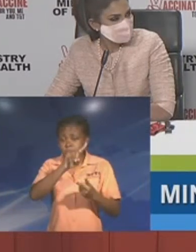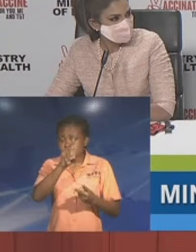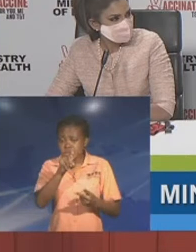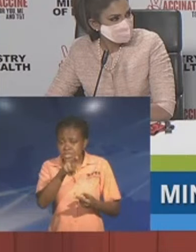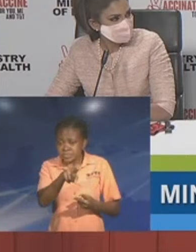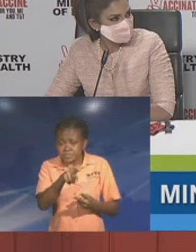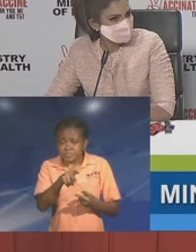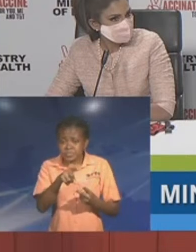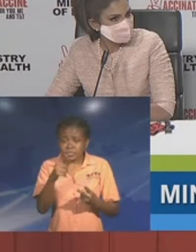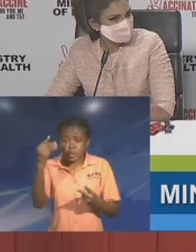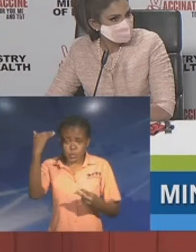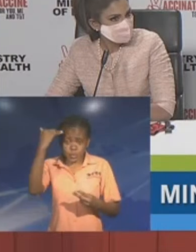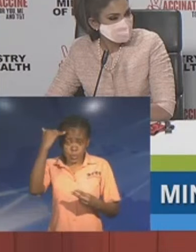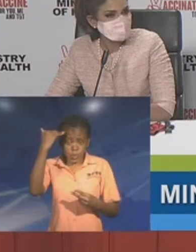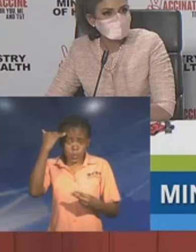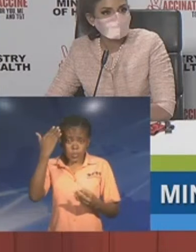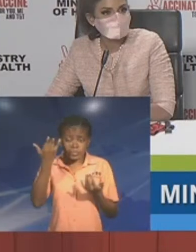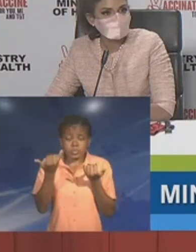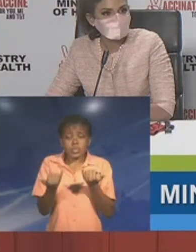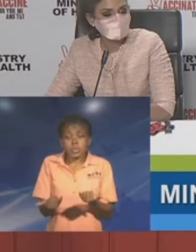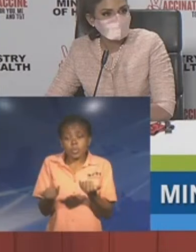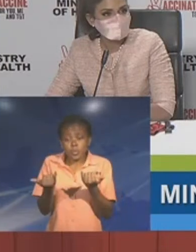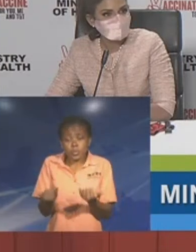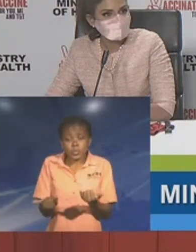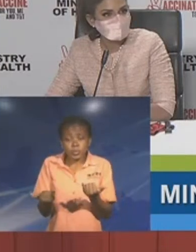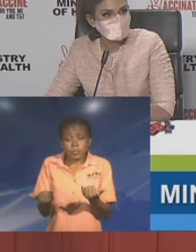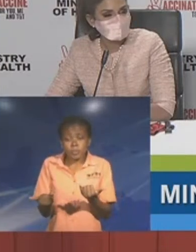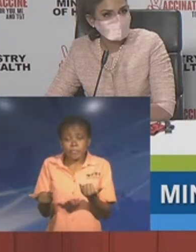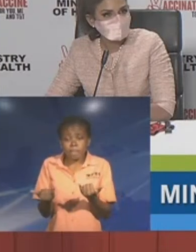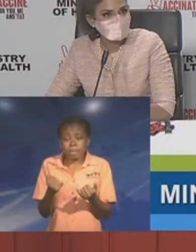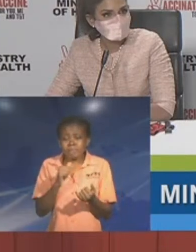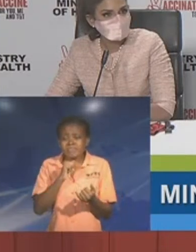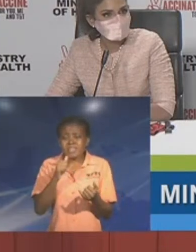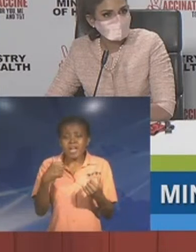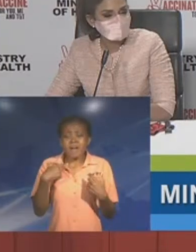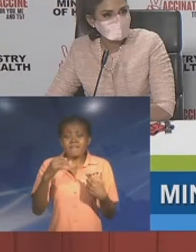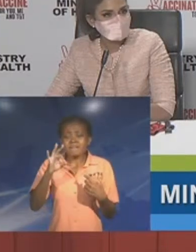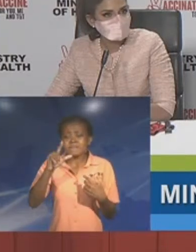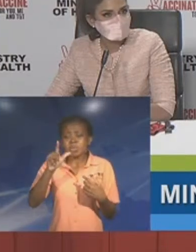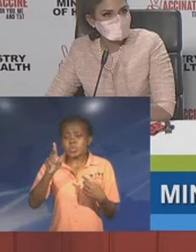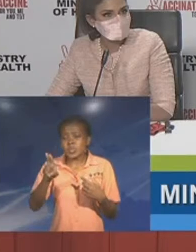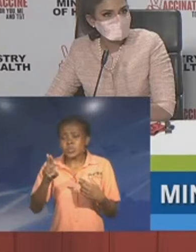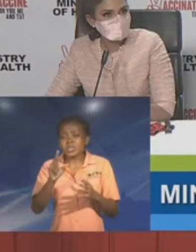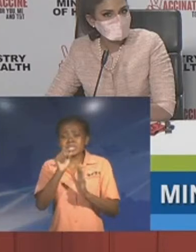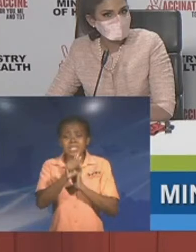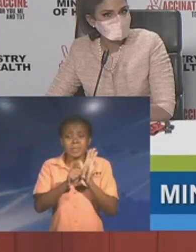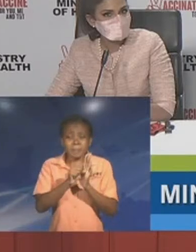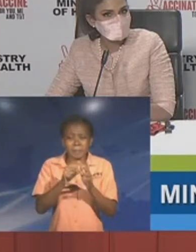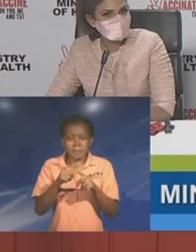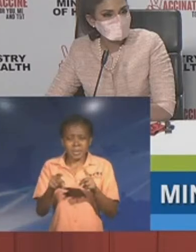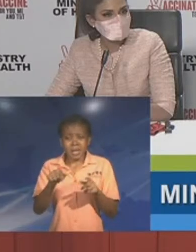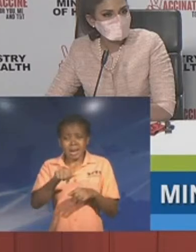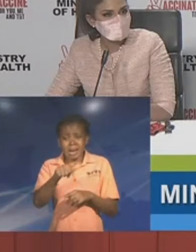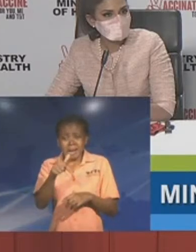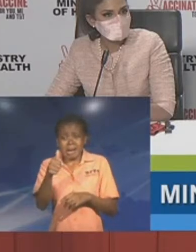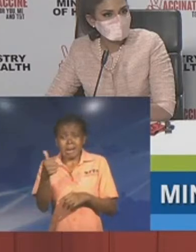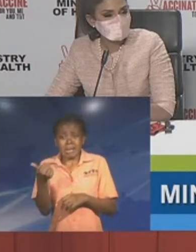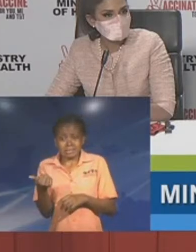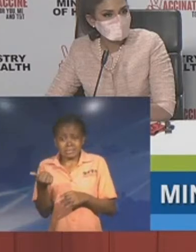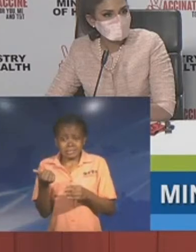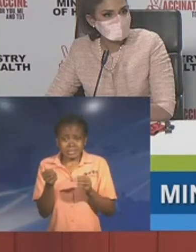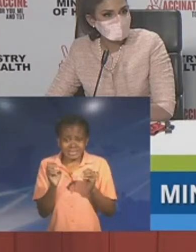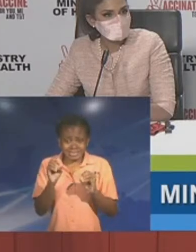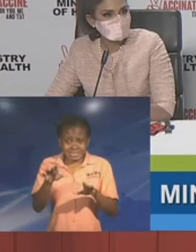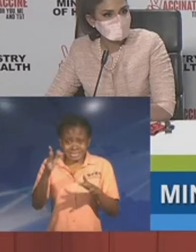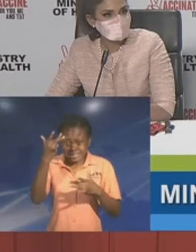know we're outside of the traditional flu season, but do we have any other viral illnesses that are circulating within the